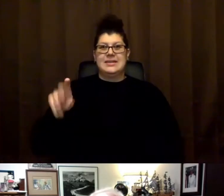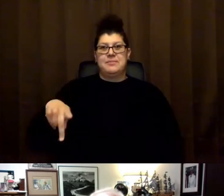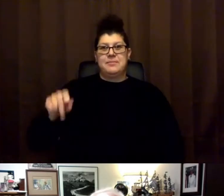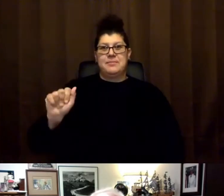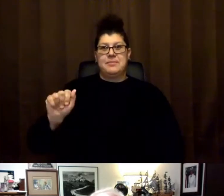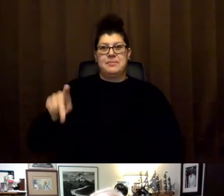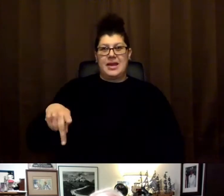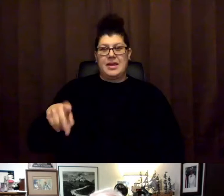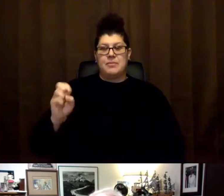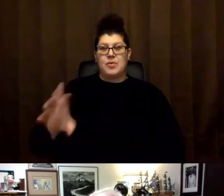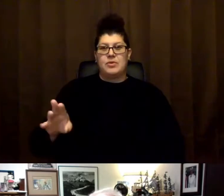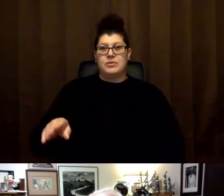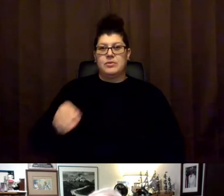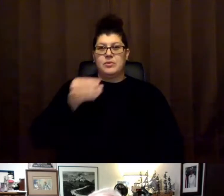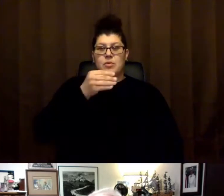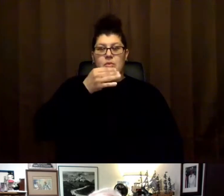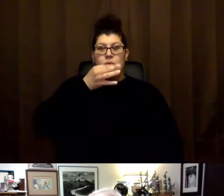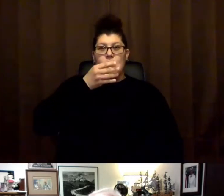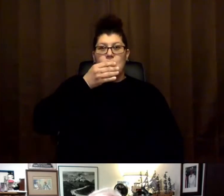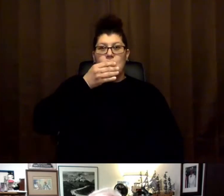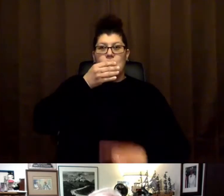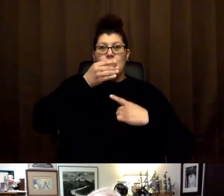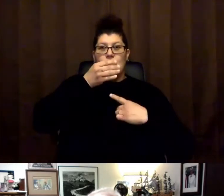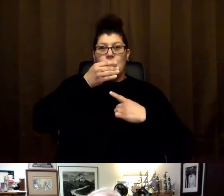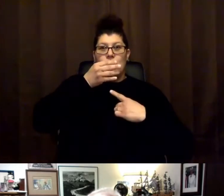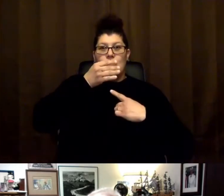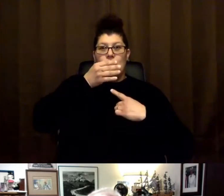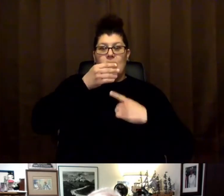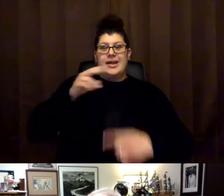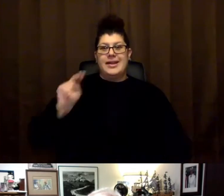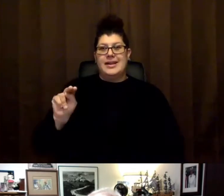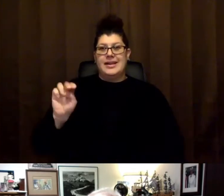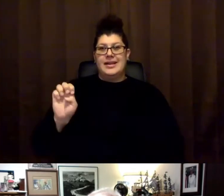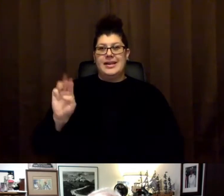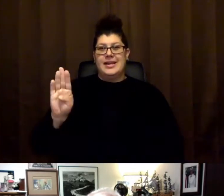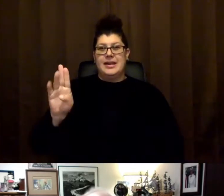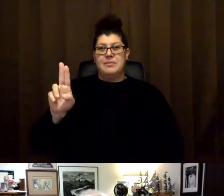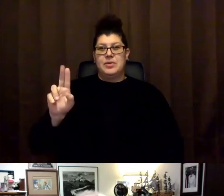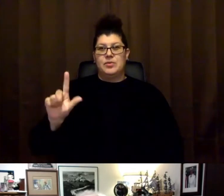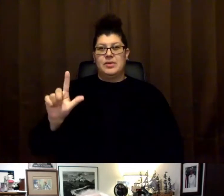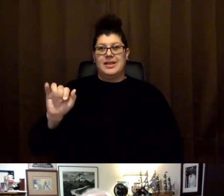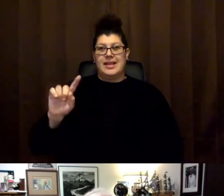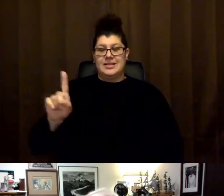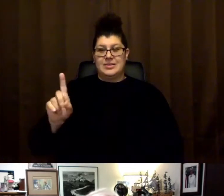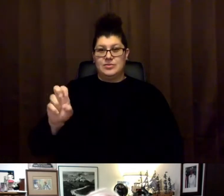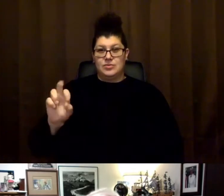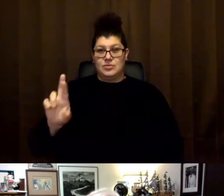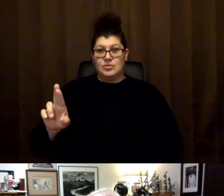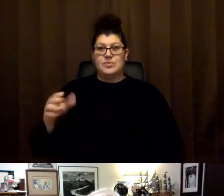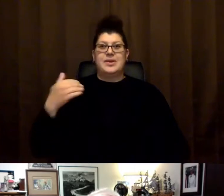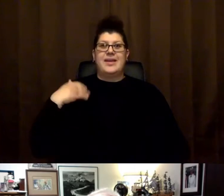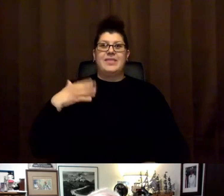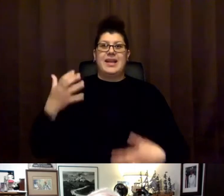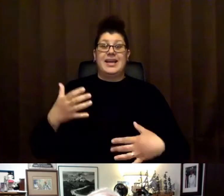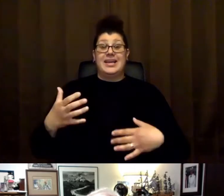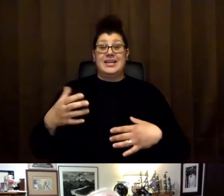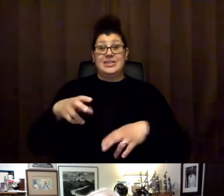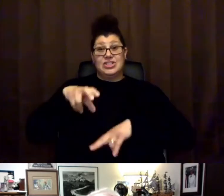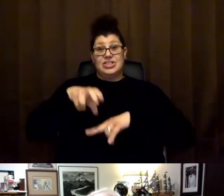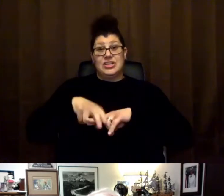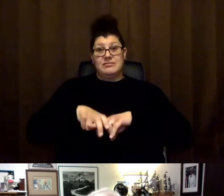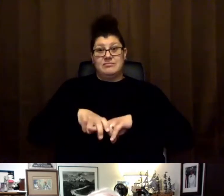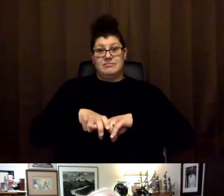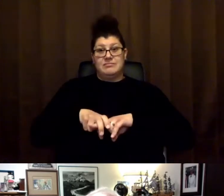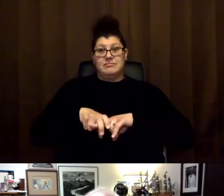nebulizers. And then we do some specialty things like lift recliner chairs, pain